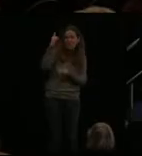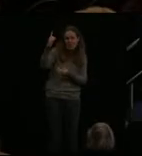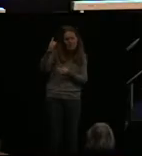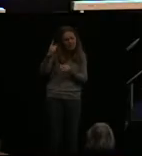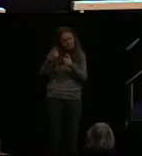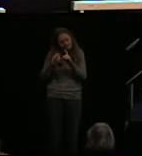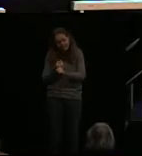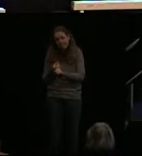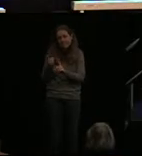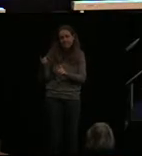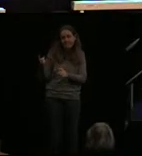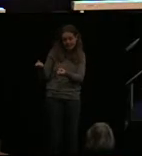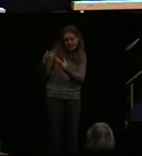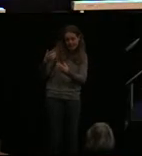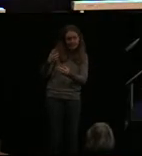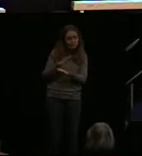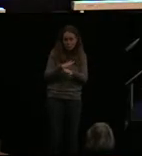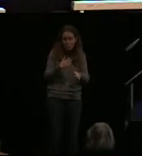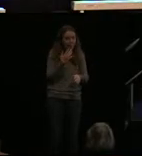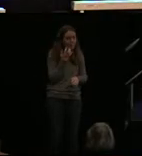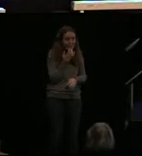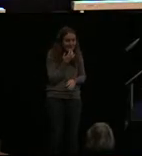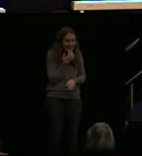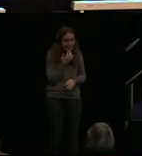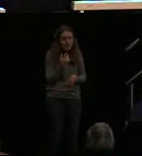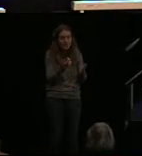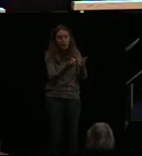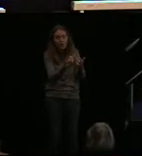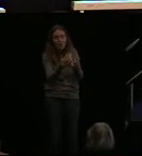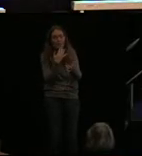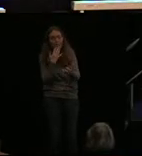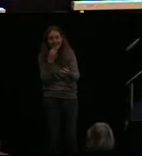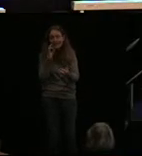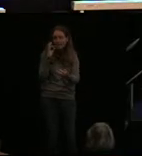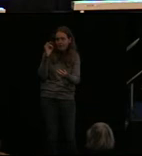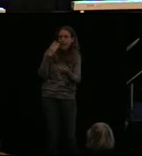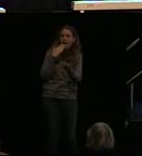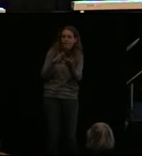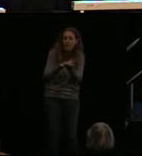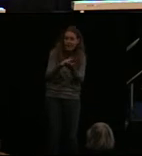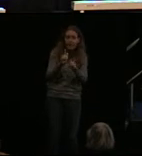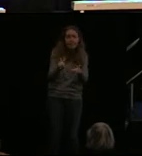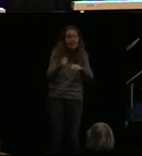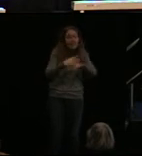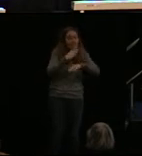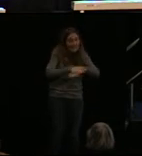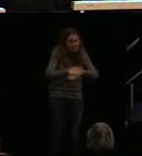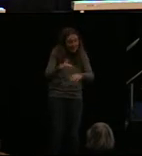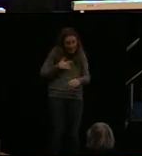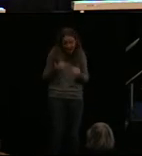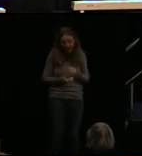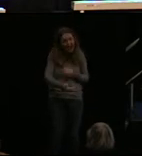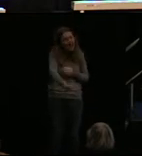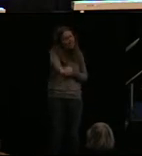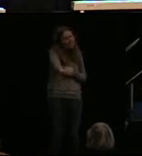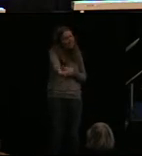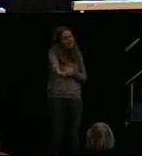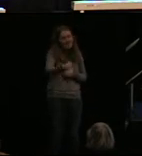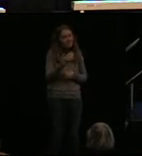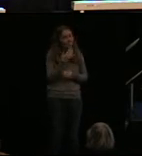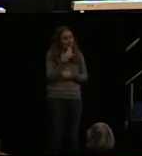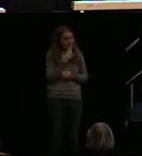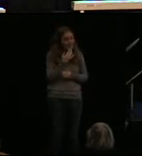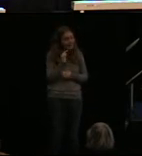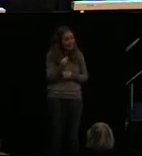me, "Don't make a mistake. Every other mistake, you can just ask forgiveness, you know. But marriage, it's for life. It's for life.